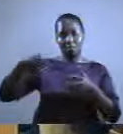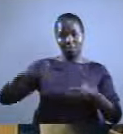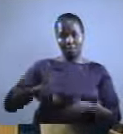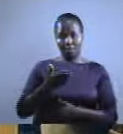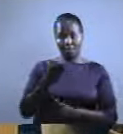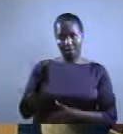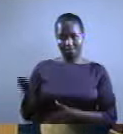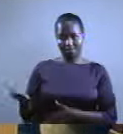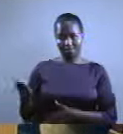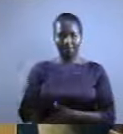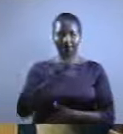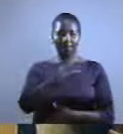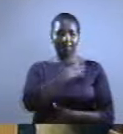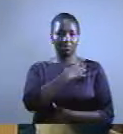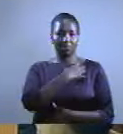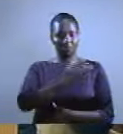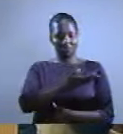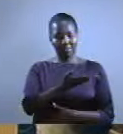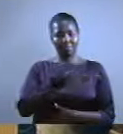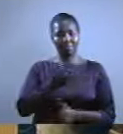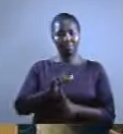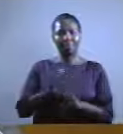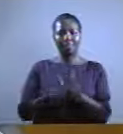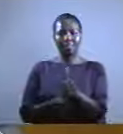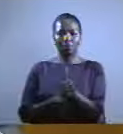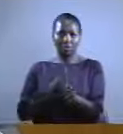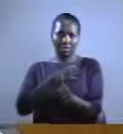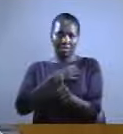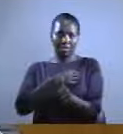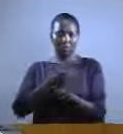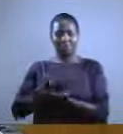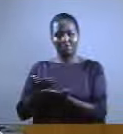Honorable Ministers, Deputy Ministers, Honorable Members,